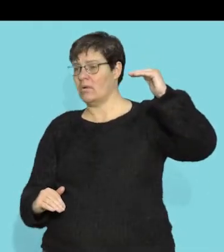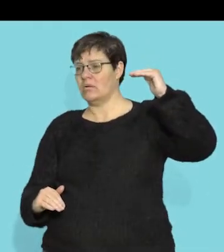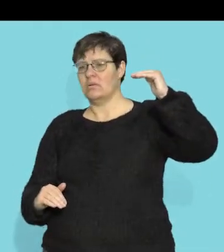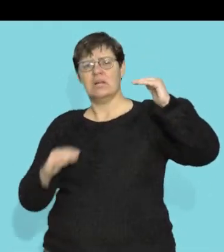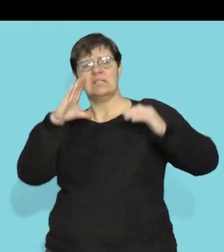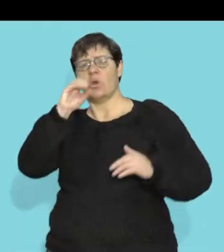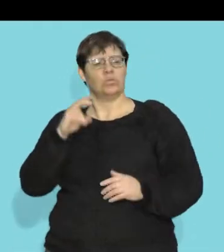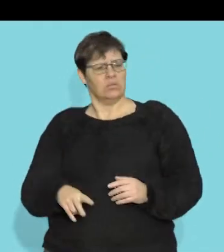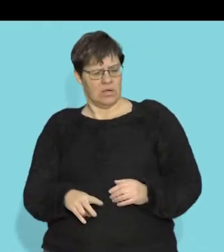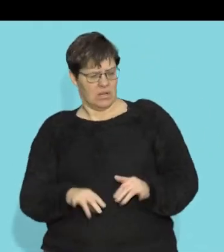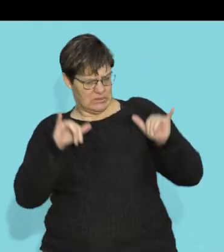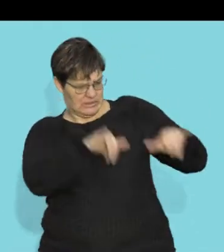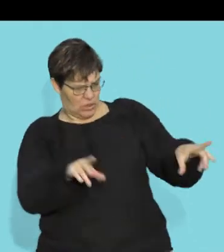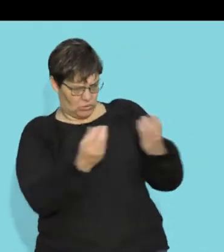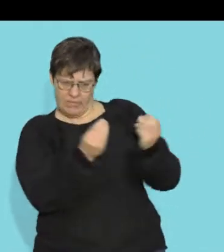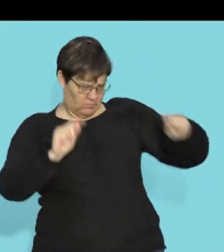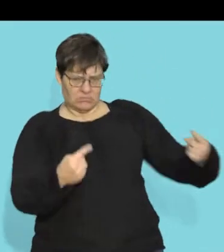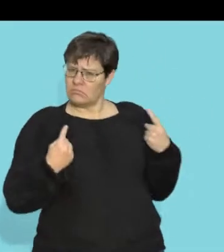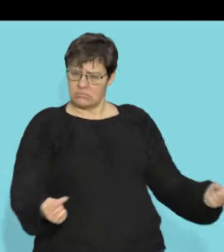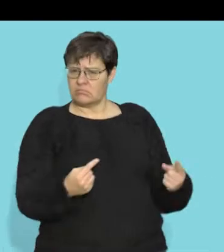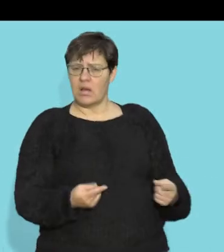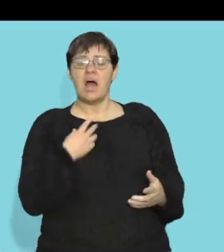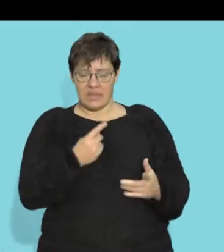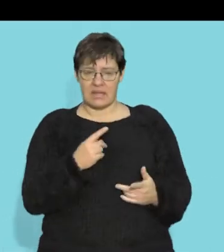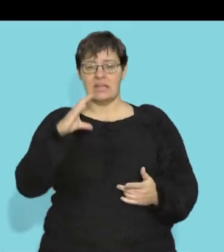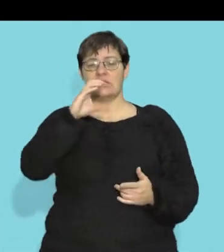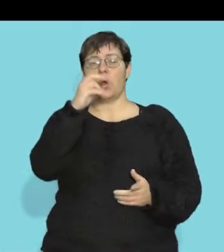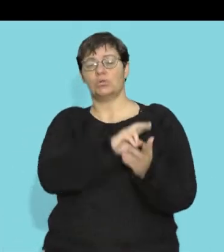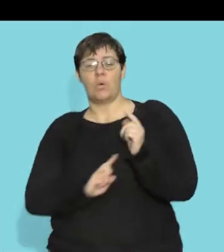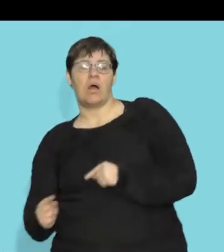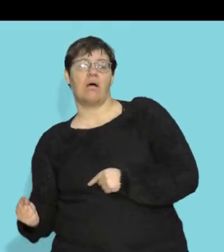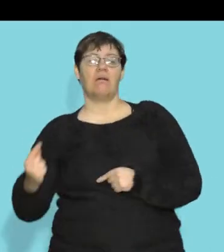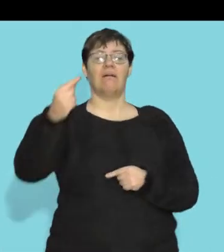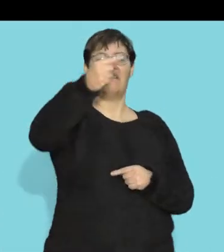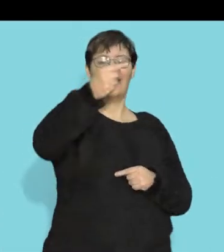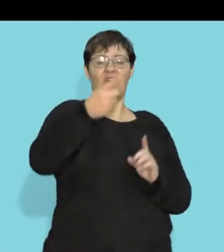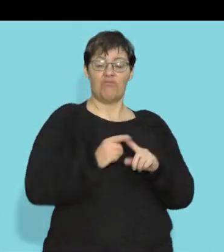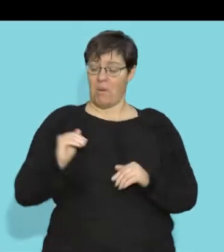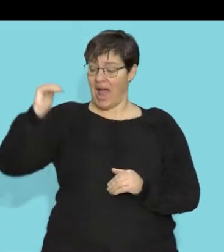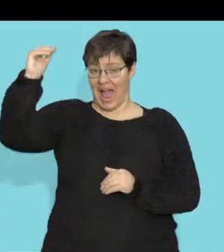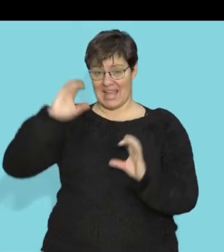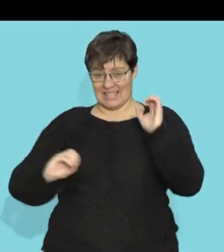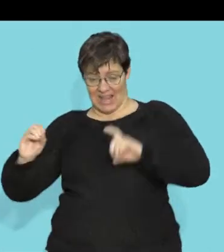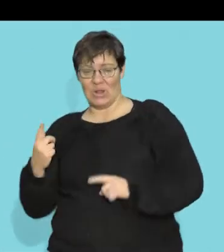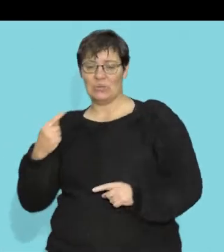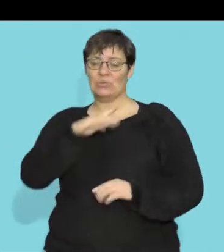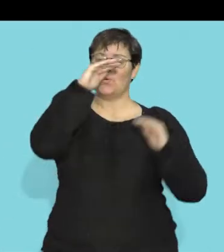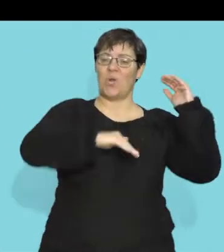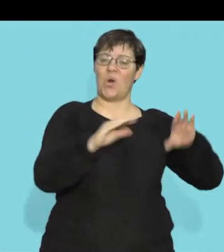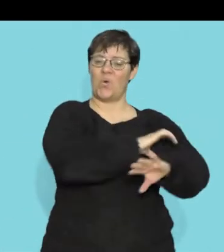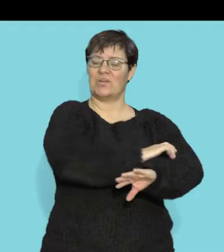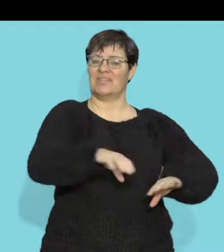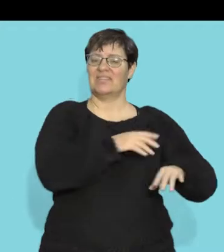dioxide, no, we can't stay together here. Carbon dioxide moves from a high